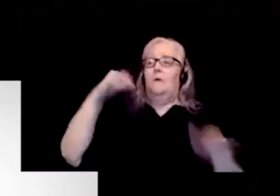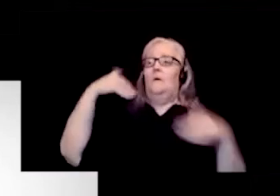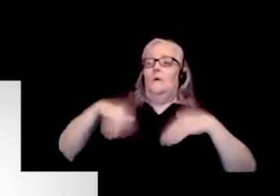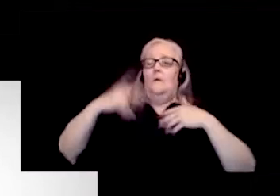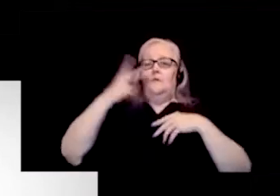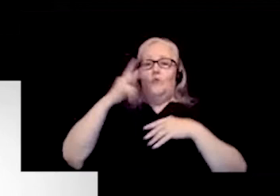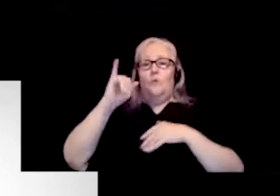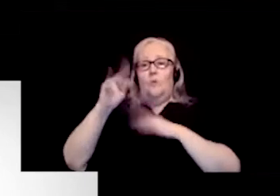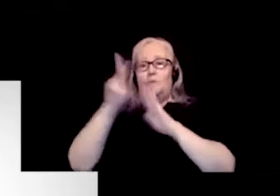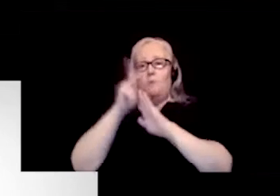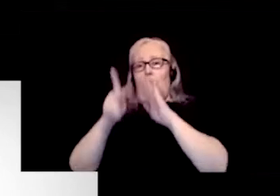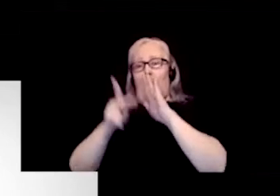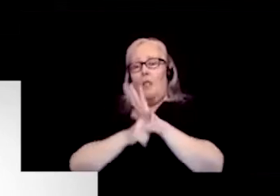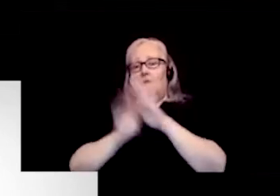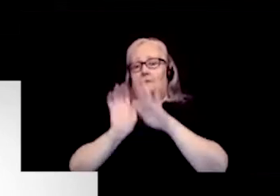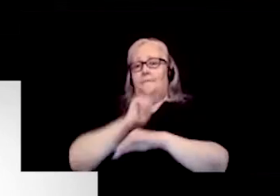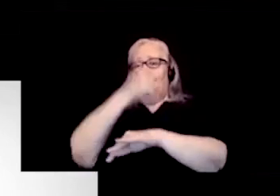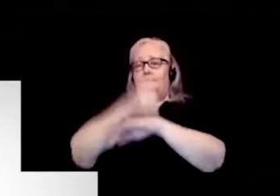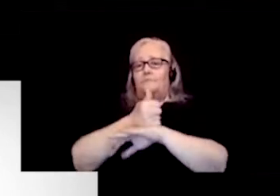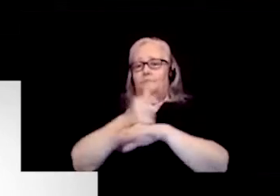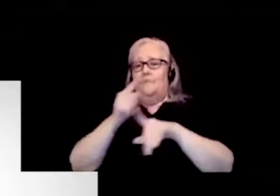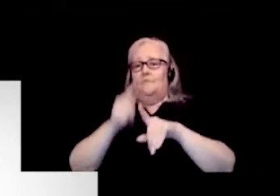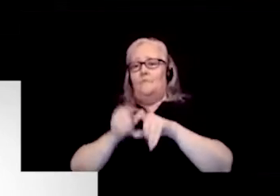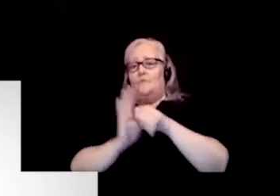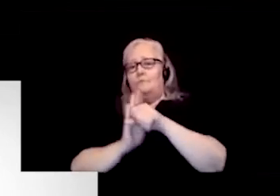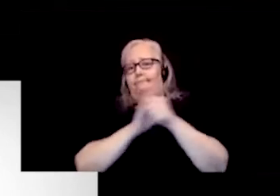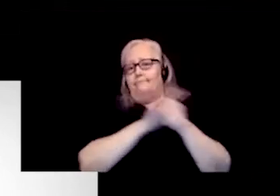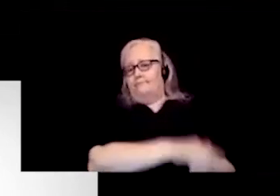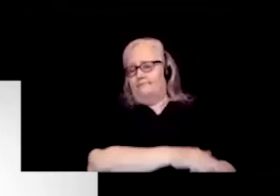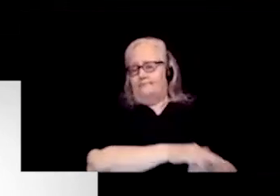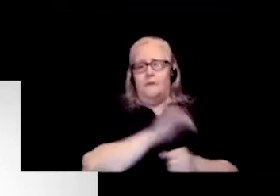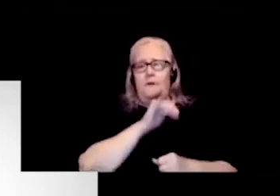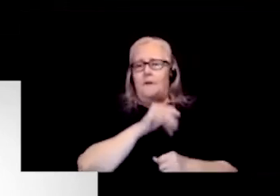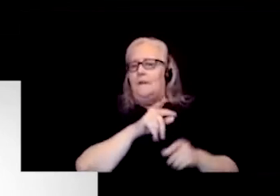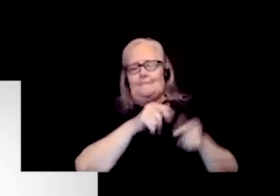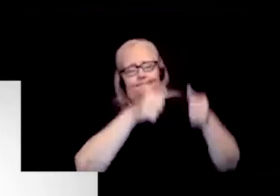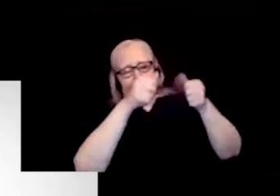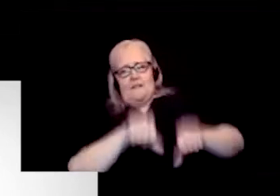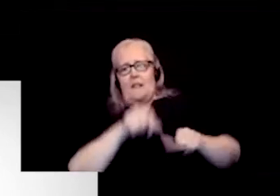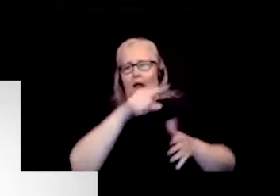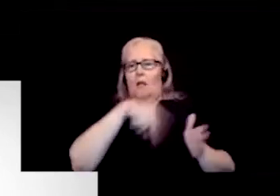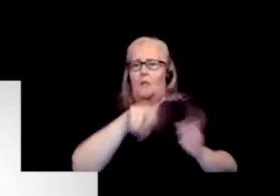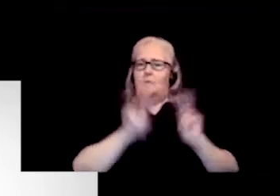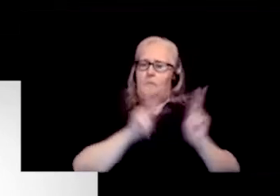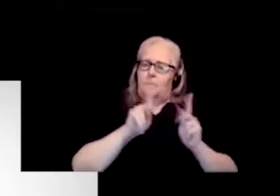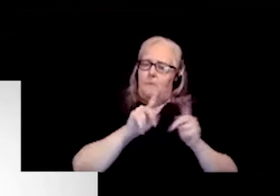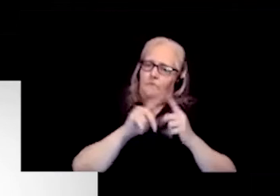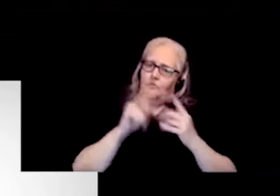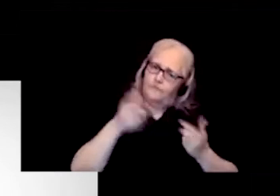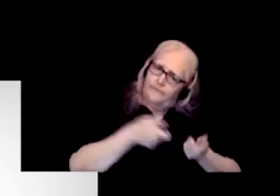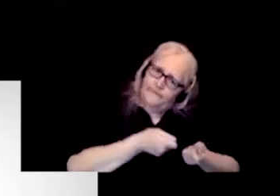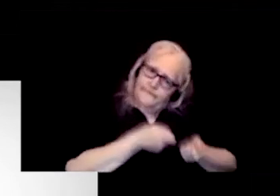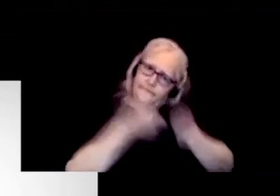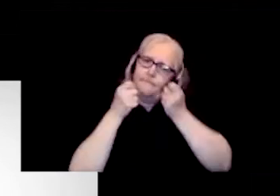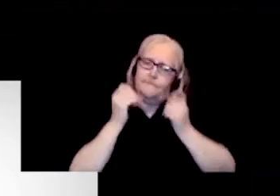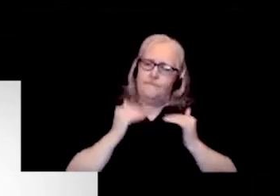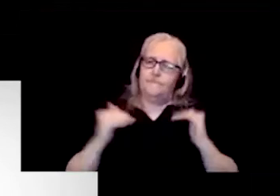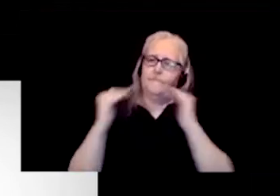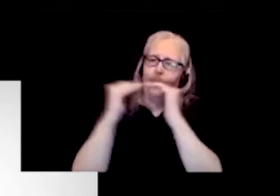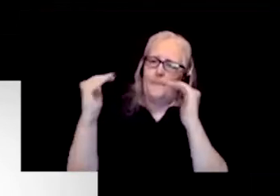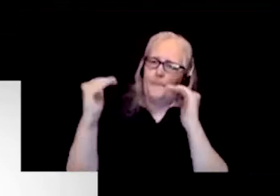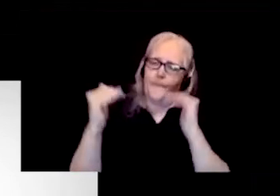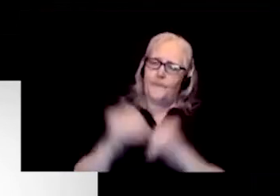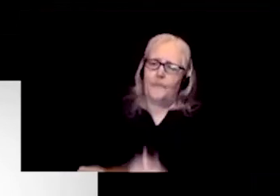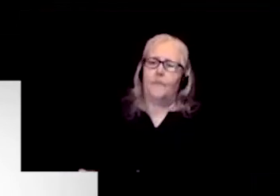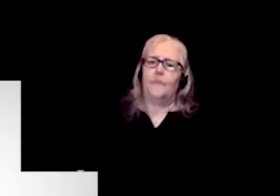deny these vulnerable groups the ability to achieve equity. What led to was then